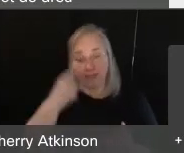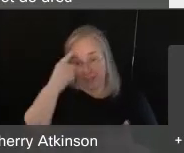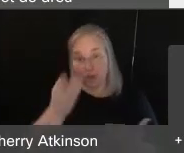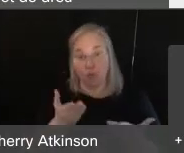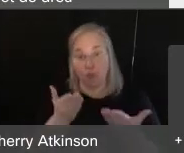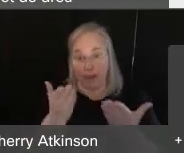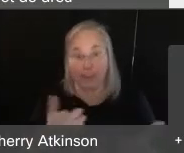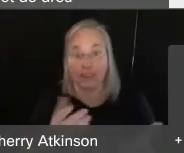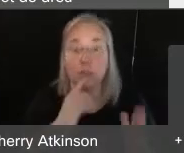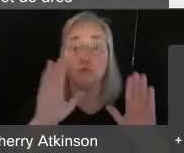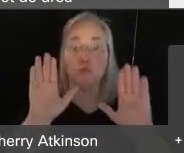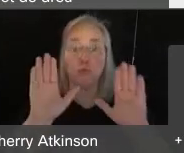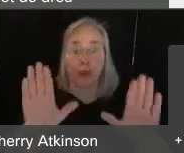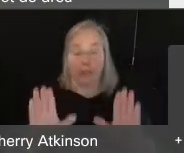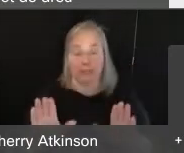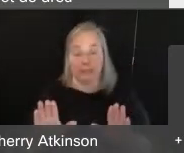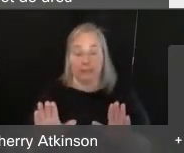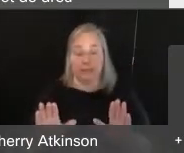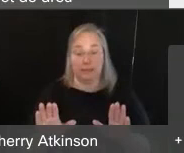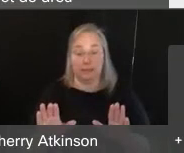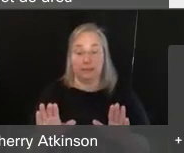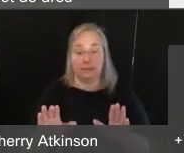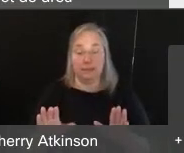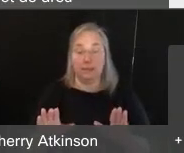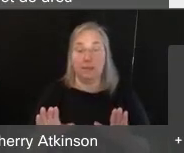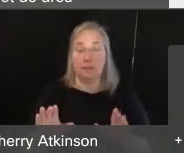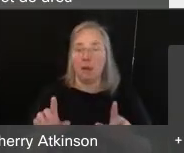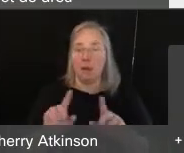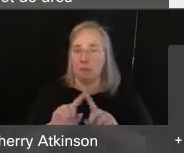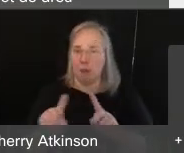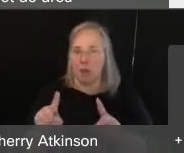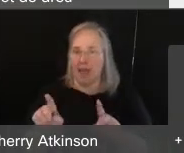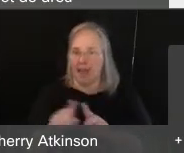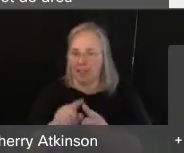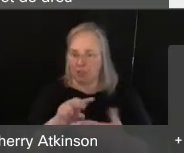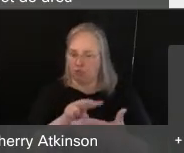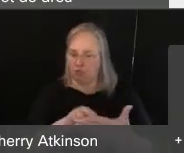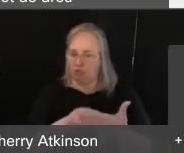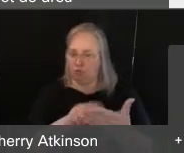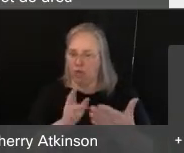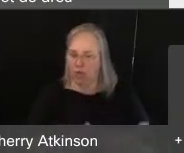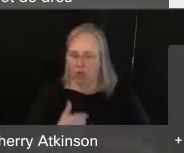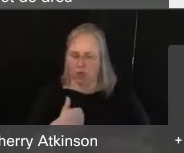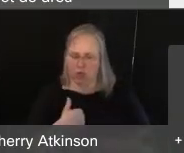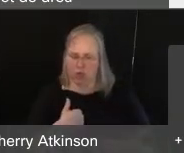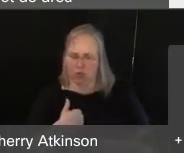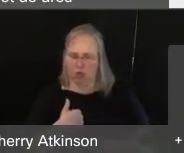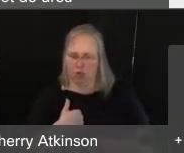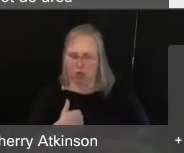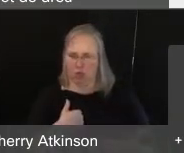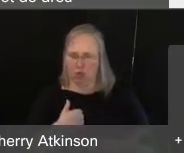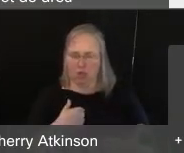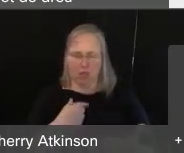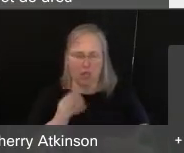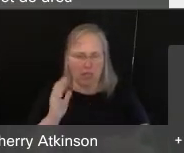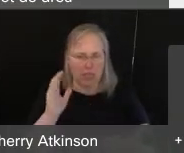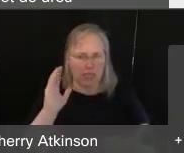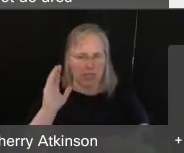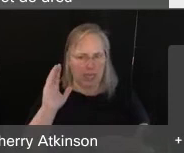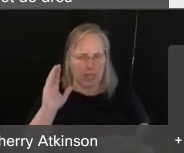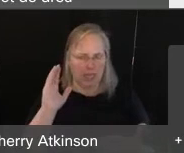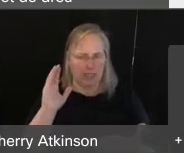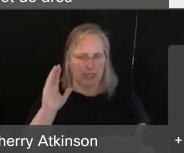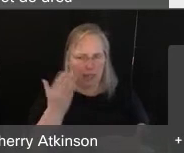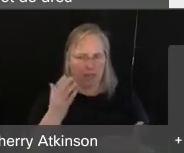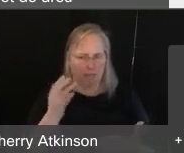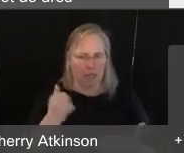great, but as a reader, it was sounding like we were slapping the county's hand, the budget